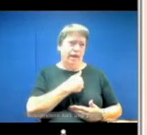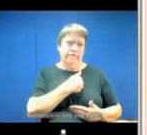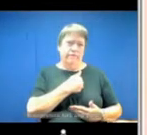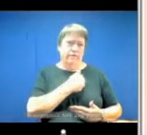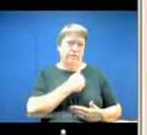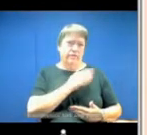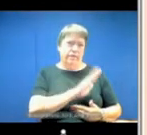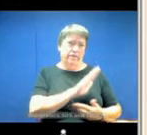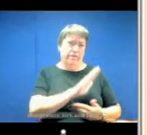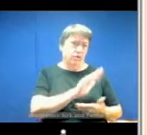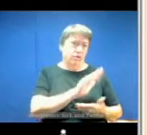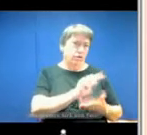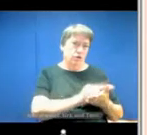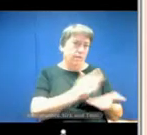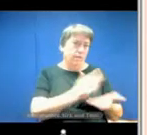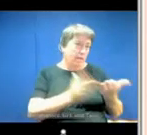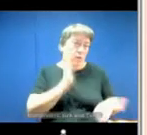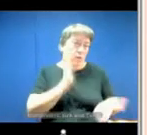for non-party witnesses.